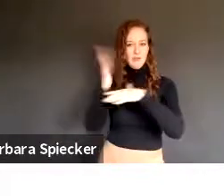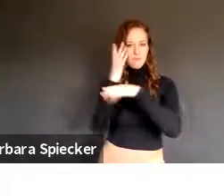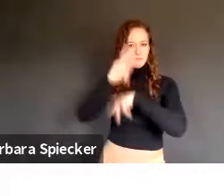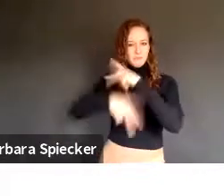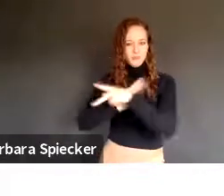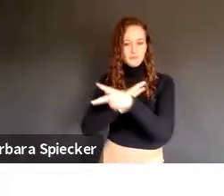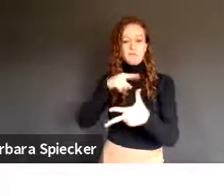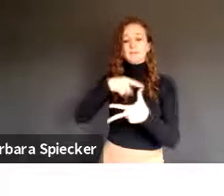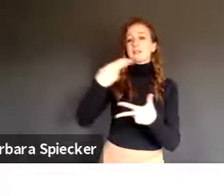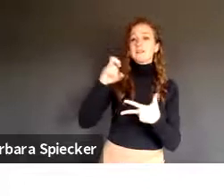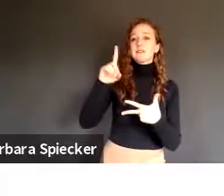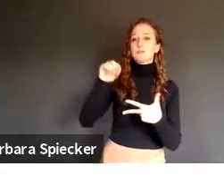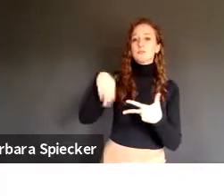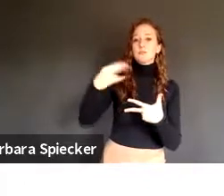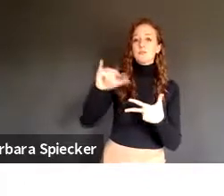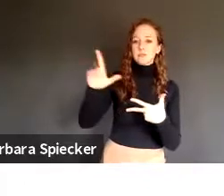responses to El Nino.